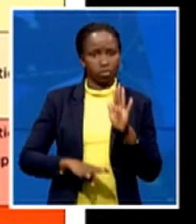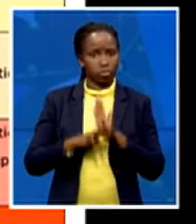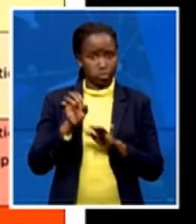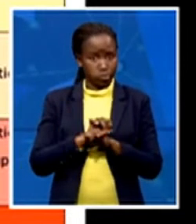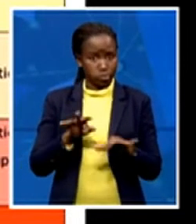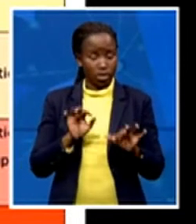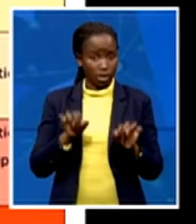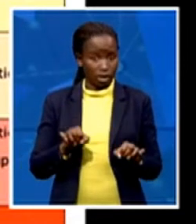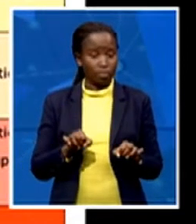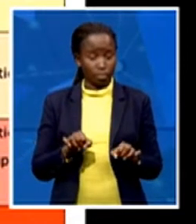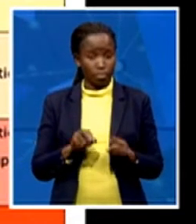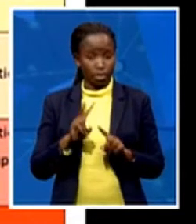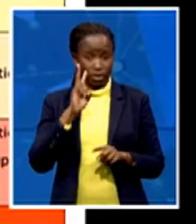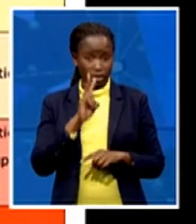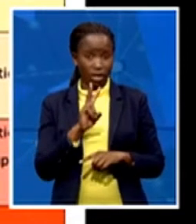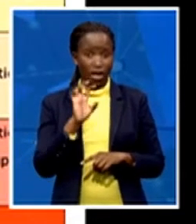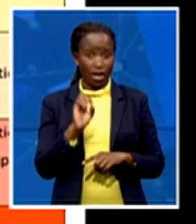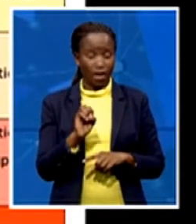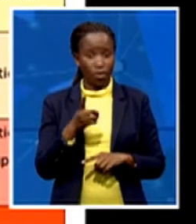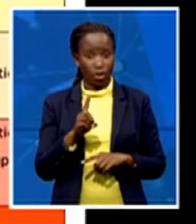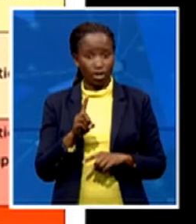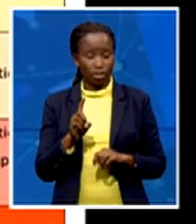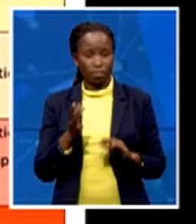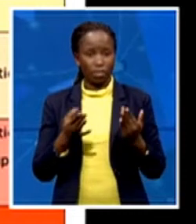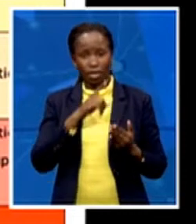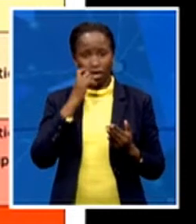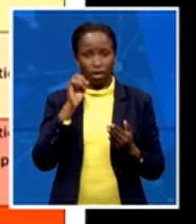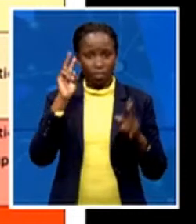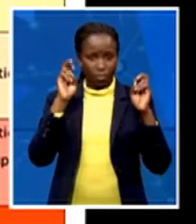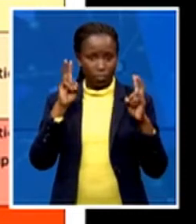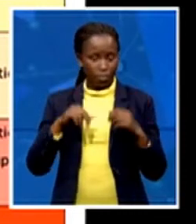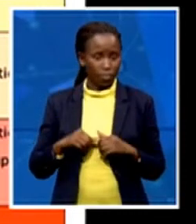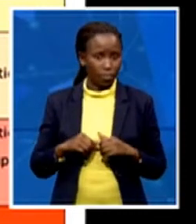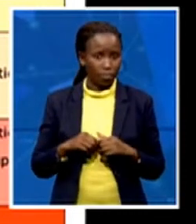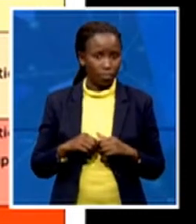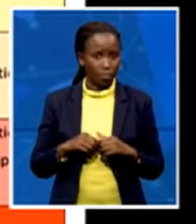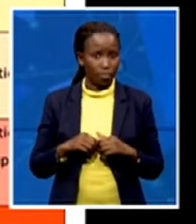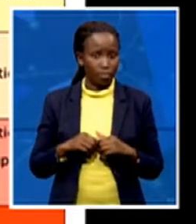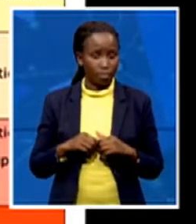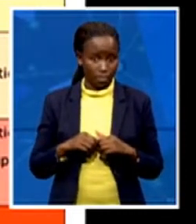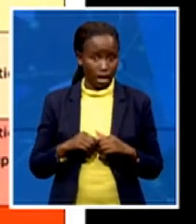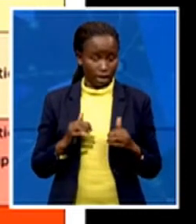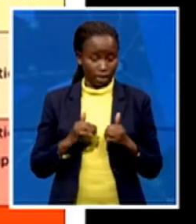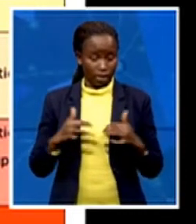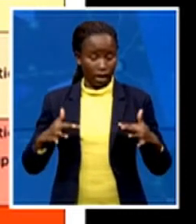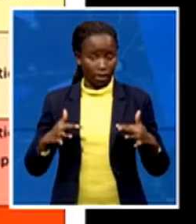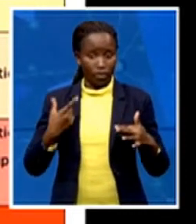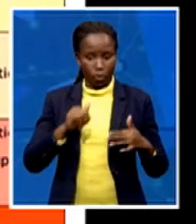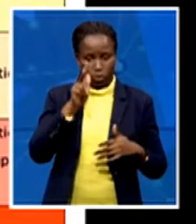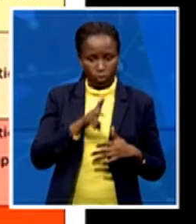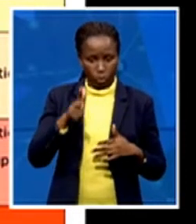developed something called a trigger point warning system. We call it first, second, third, and fourth